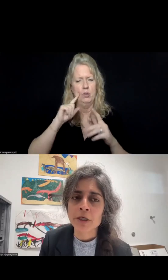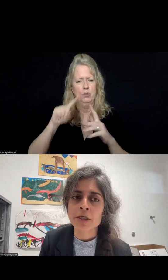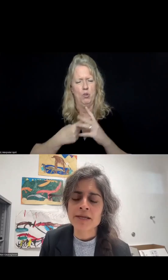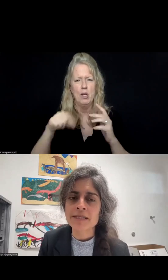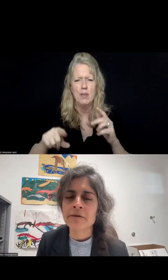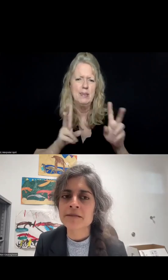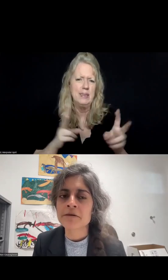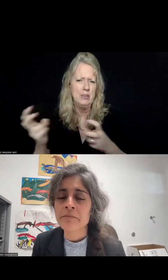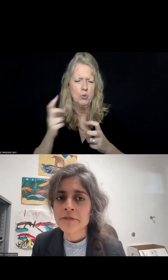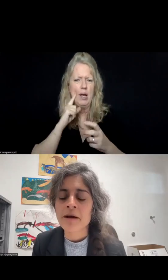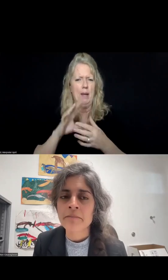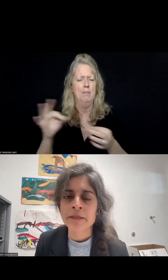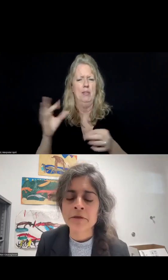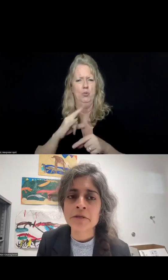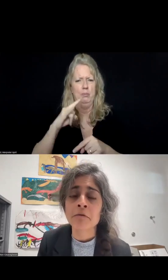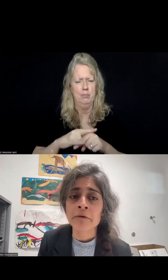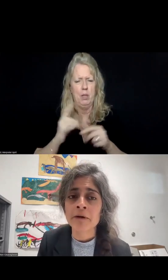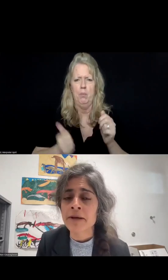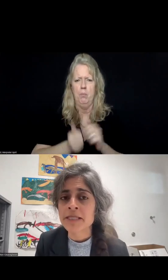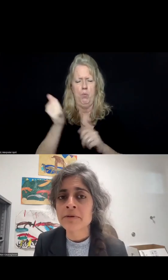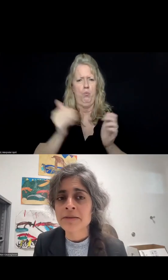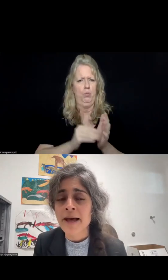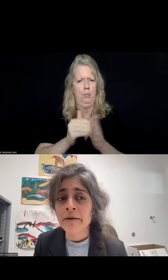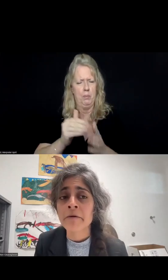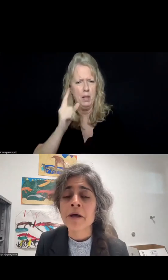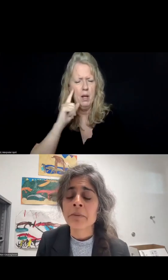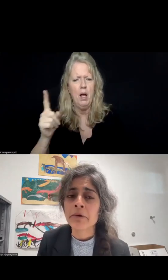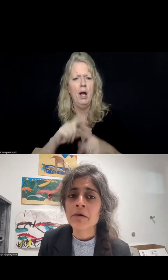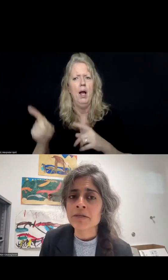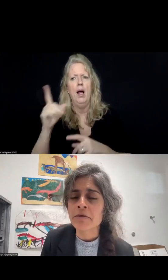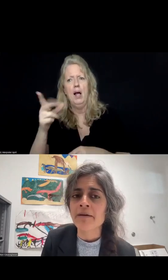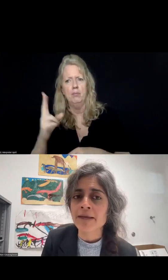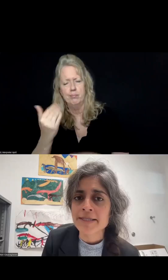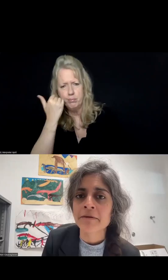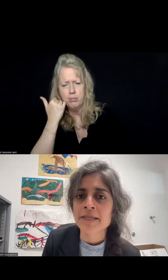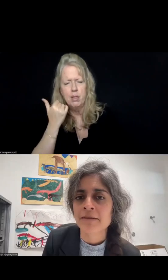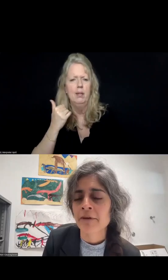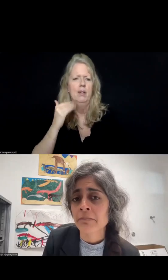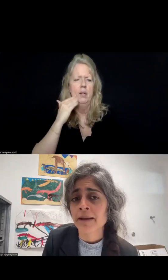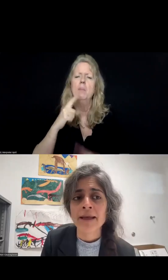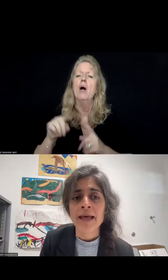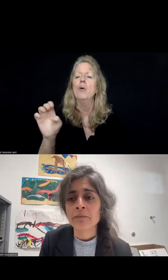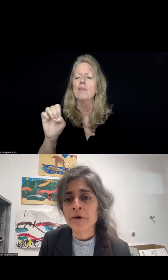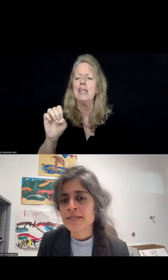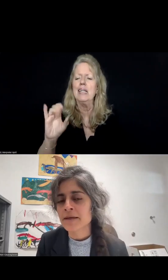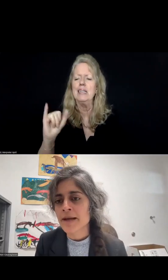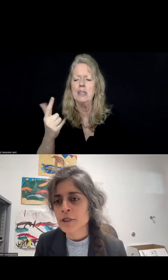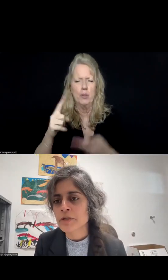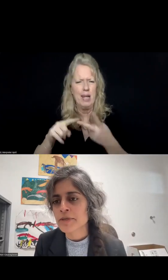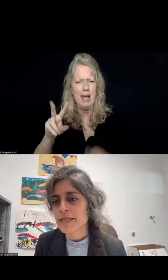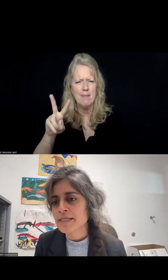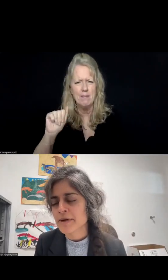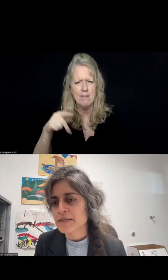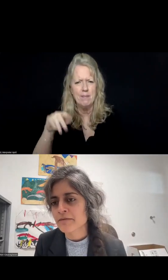I mentioned that cigarettes are the most commonly used form of combustible tobacco, but we also have e-cigarettes and vaping. And what is the